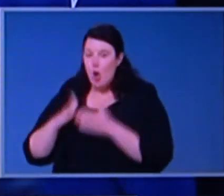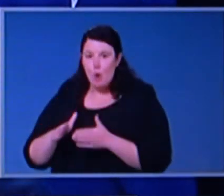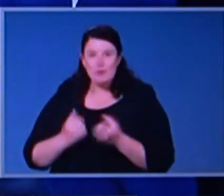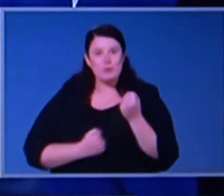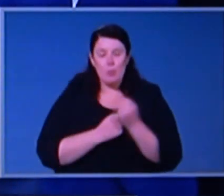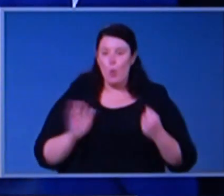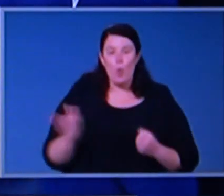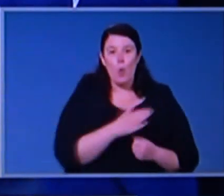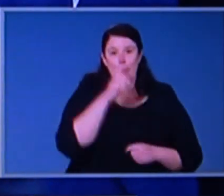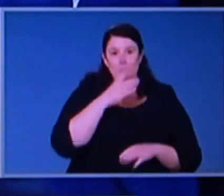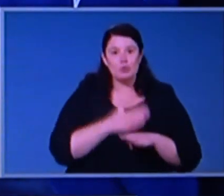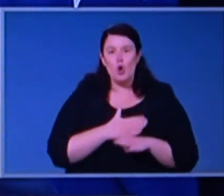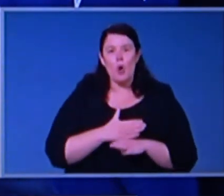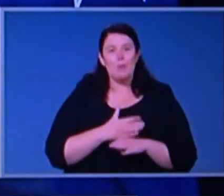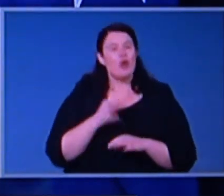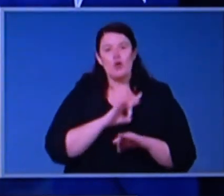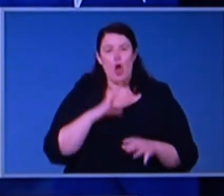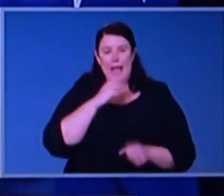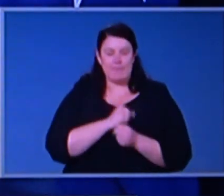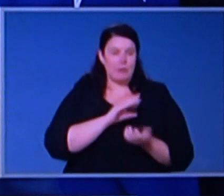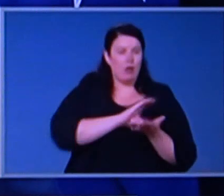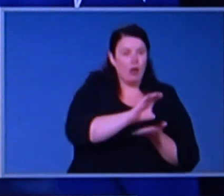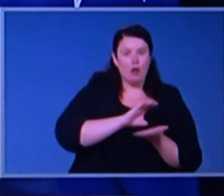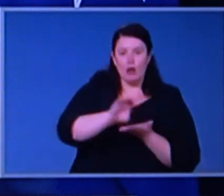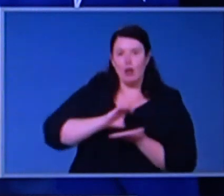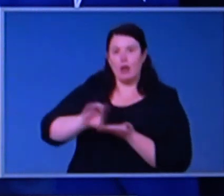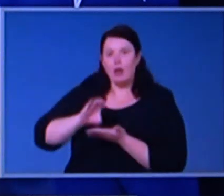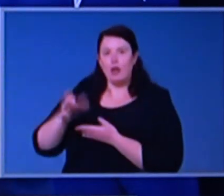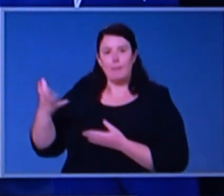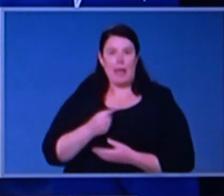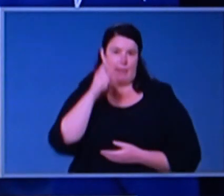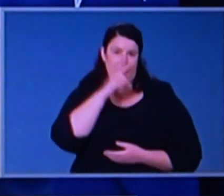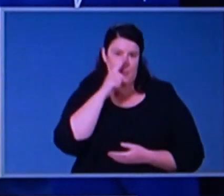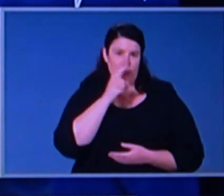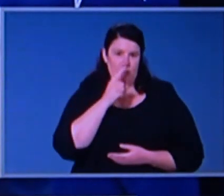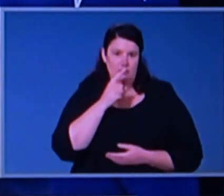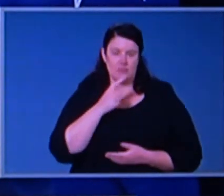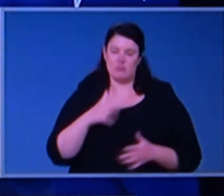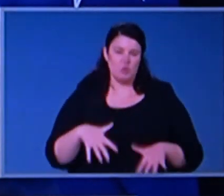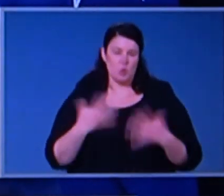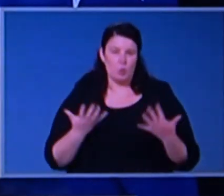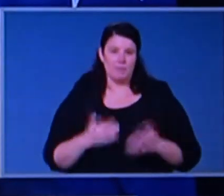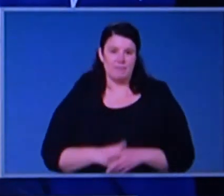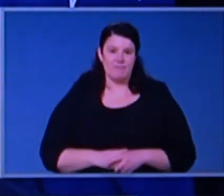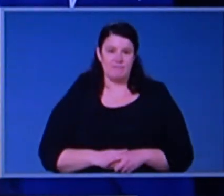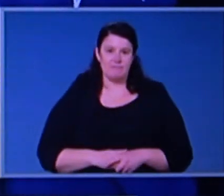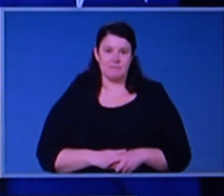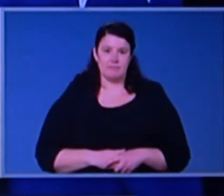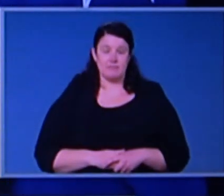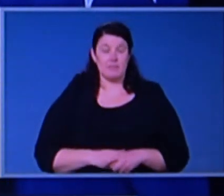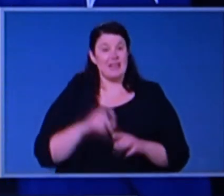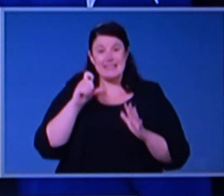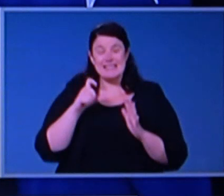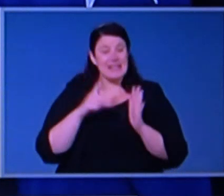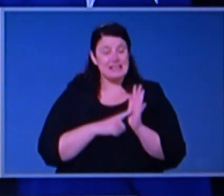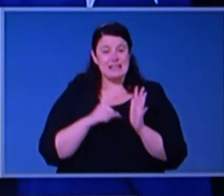not government through subsidies and income support payments and things of that nature. I mean, our social security net will always be